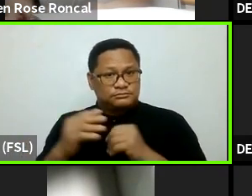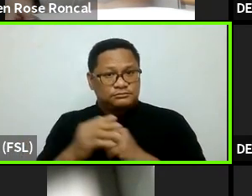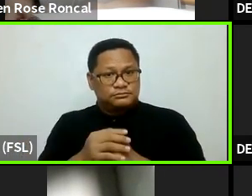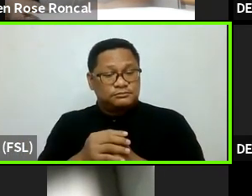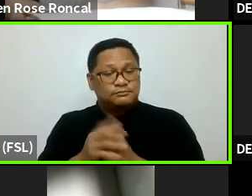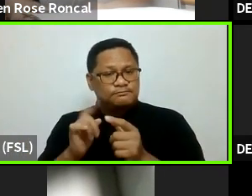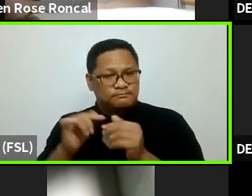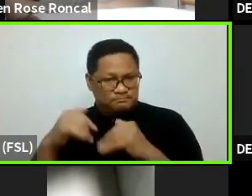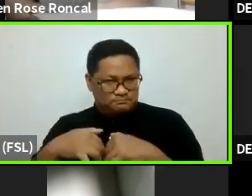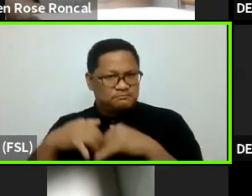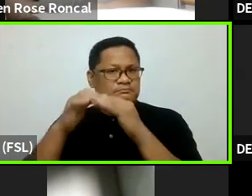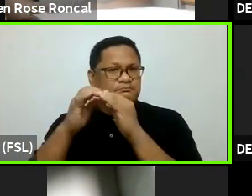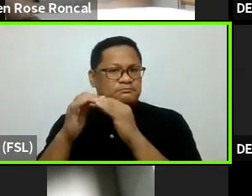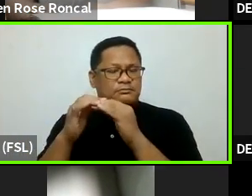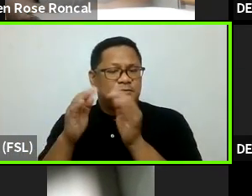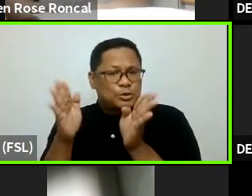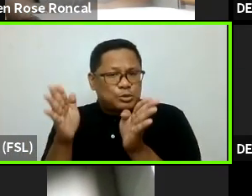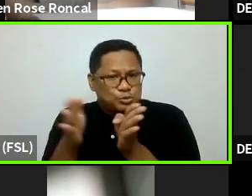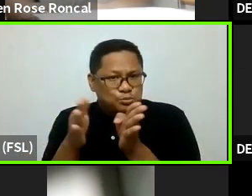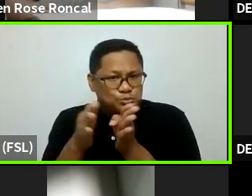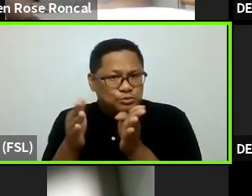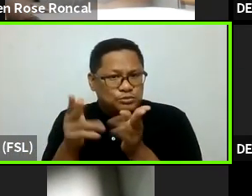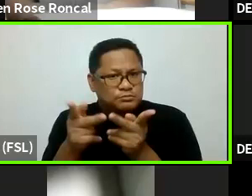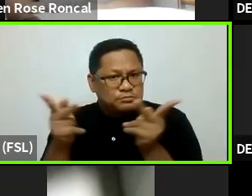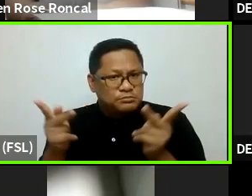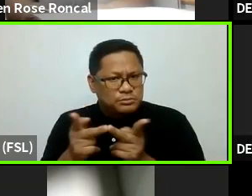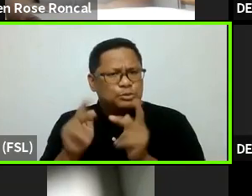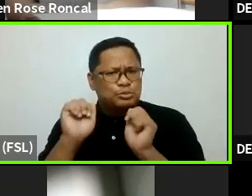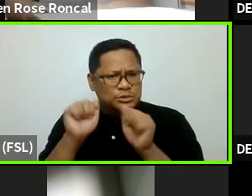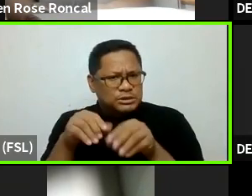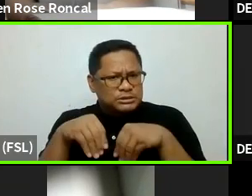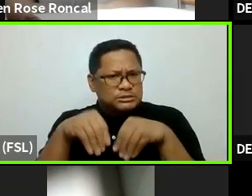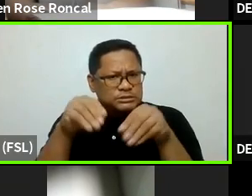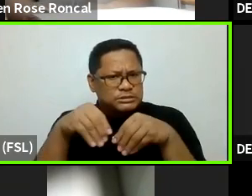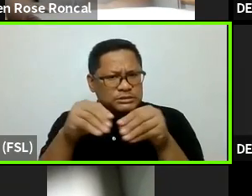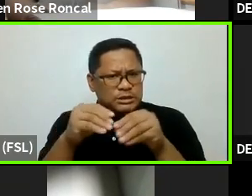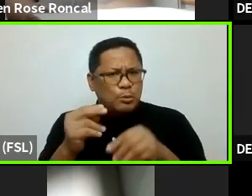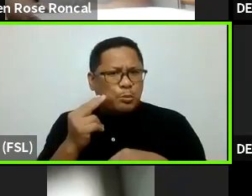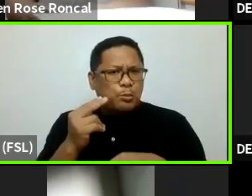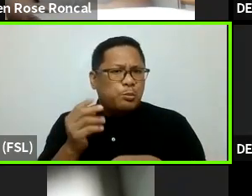up a small place where you can sell some candies,